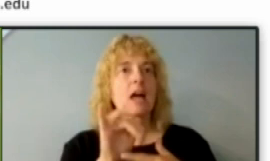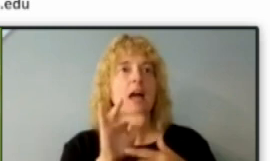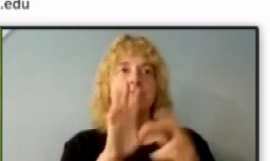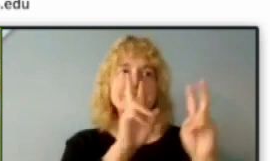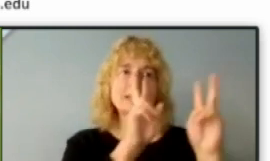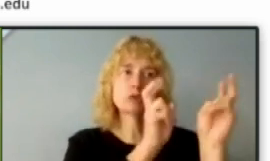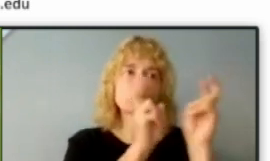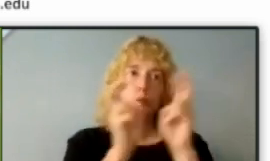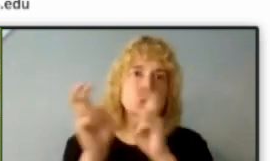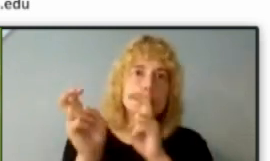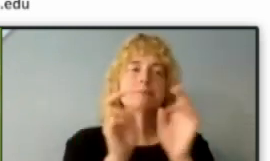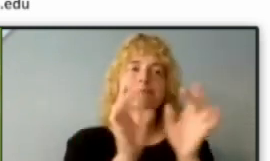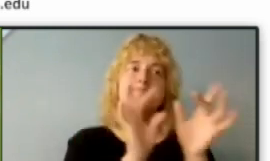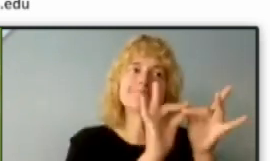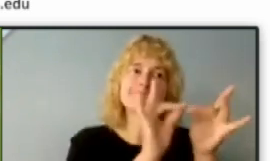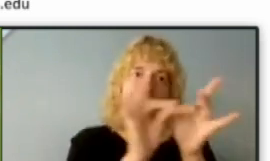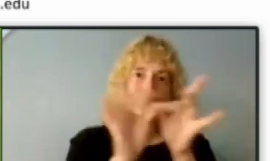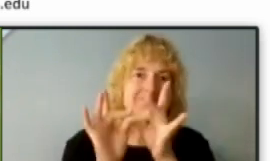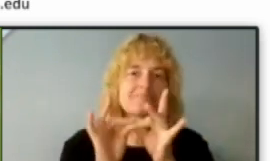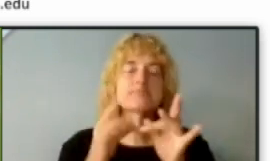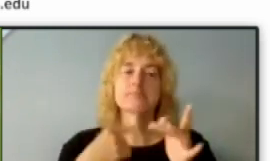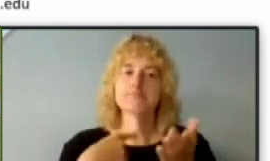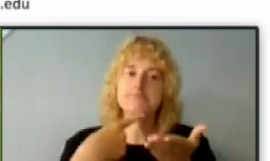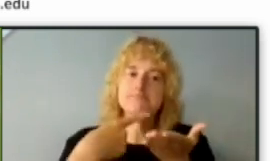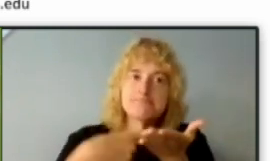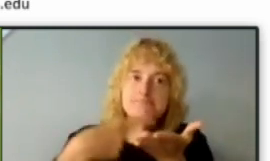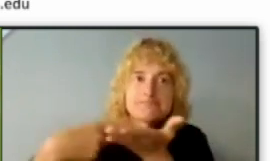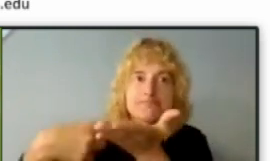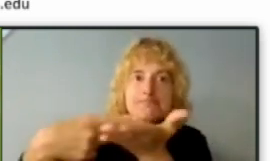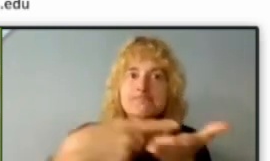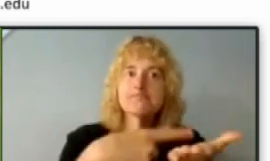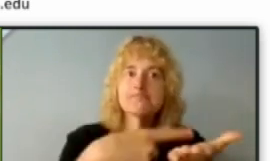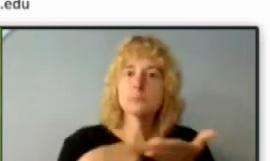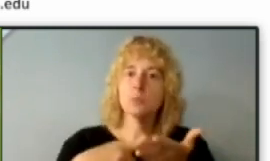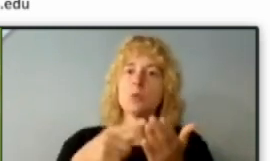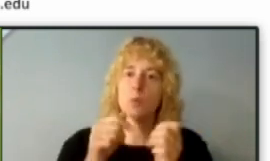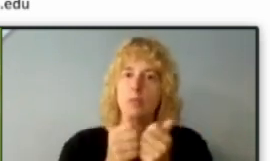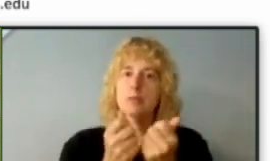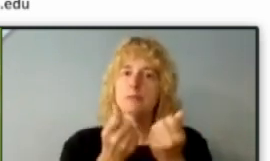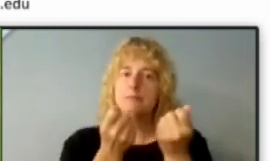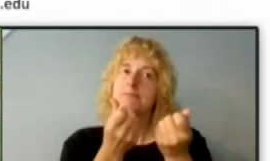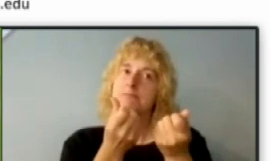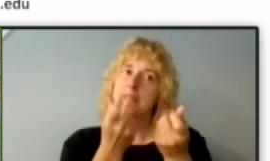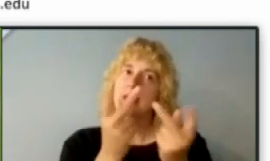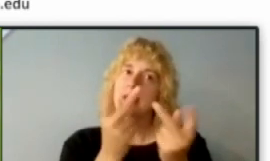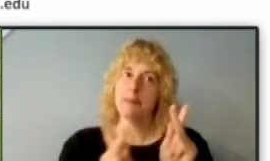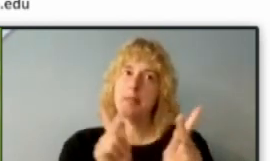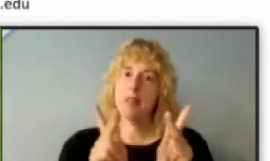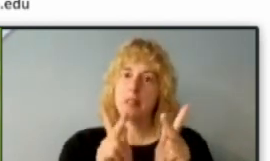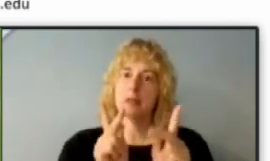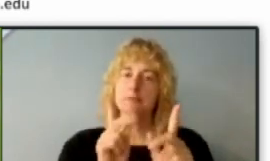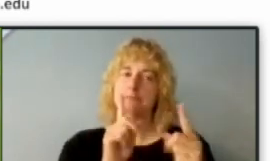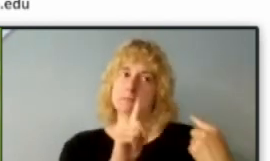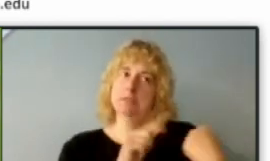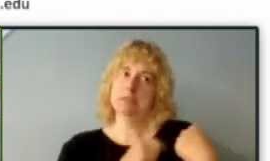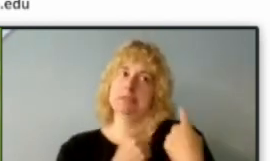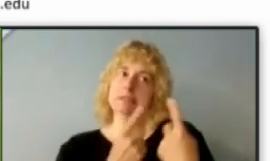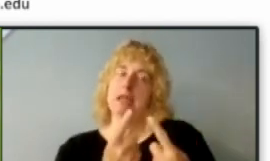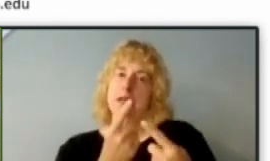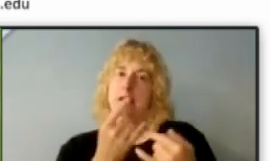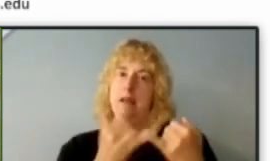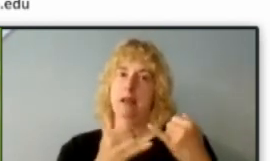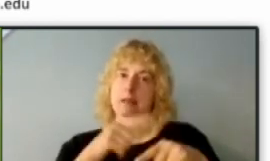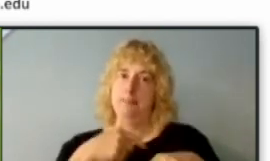I've actually been in conversation with a number of people since the last time I was with the coalition, the statement I made about if I had